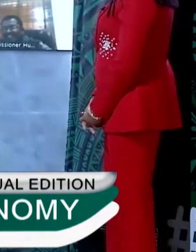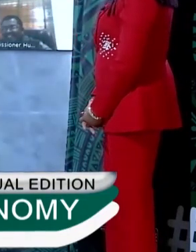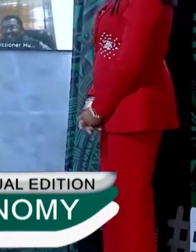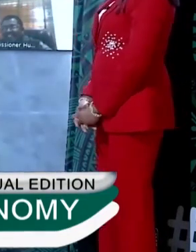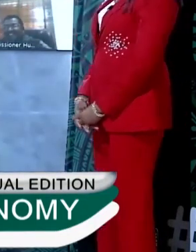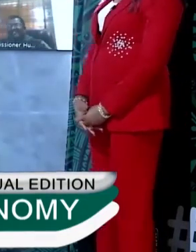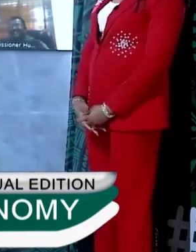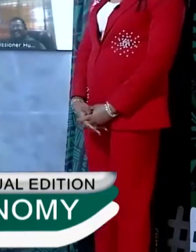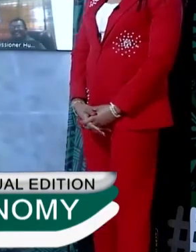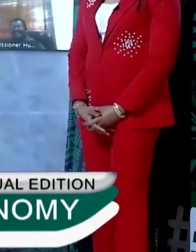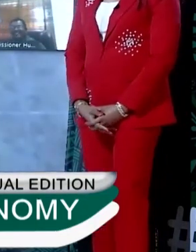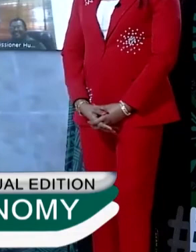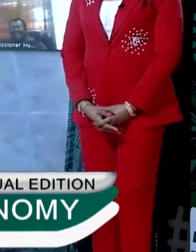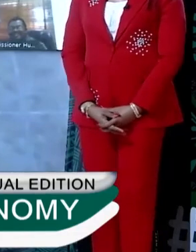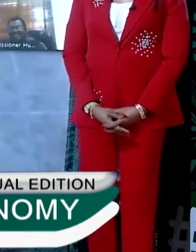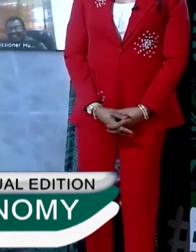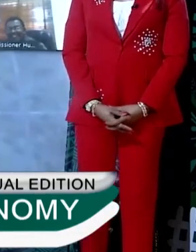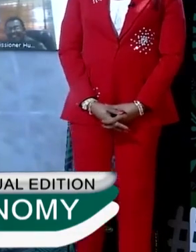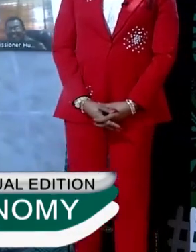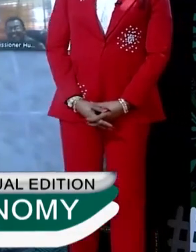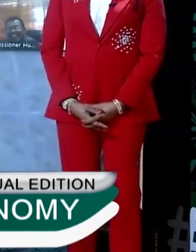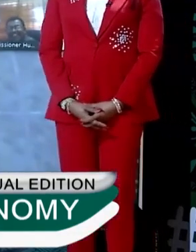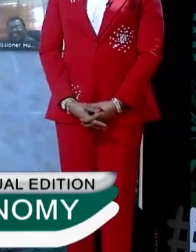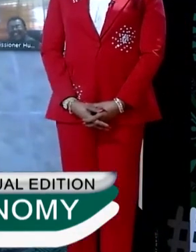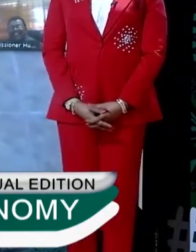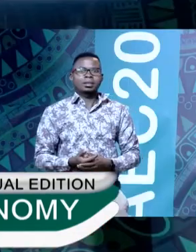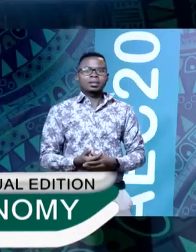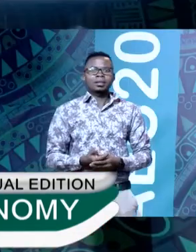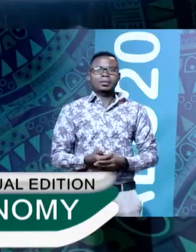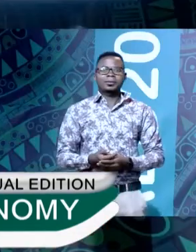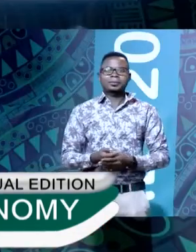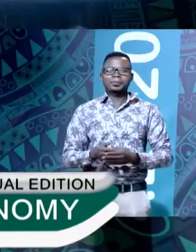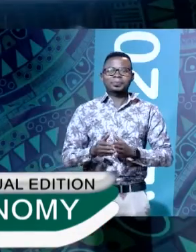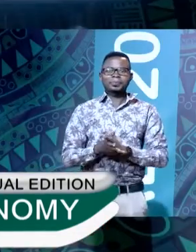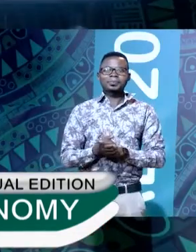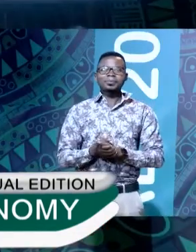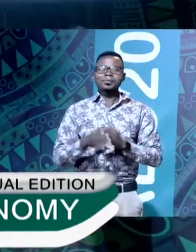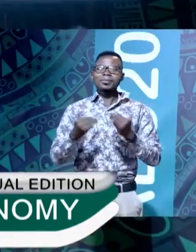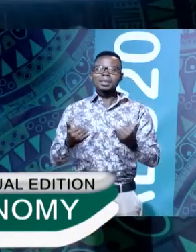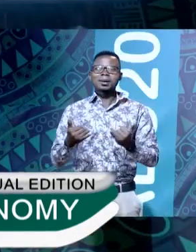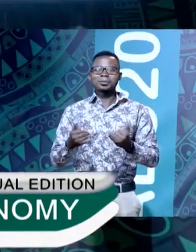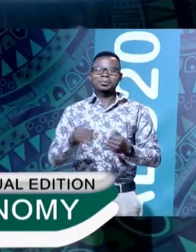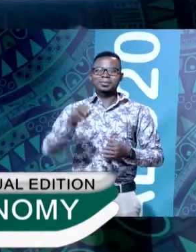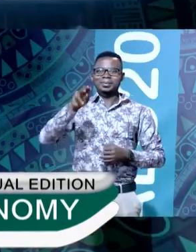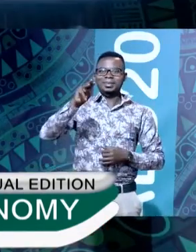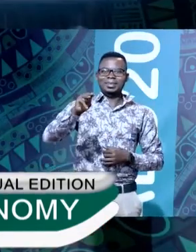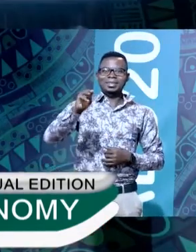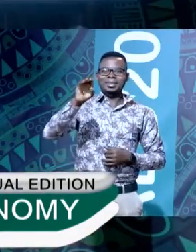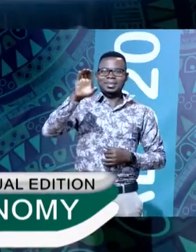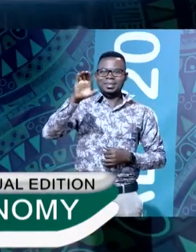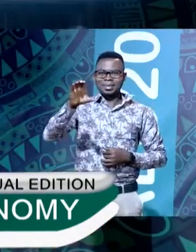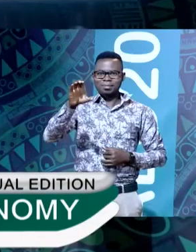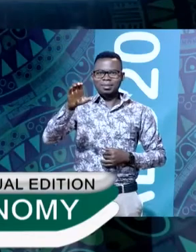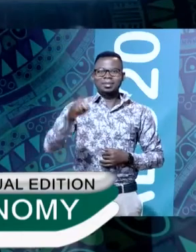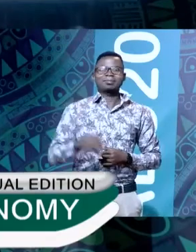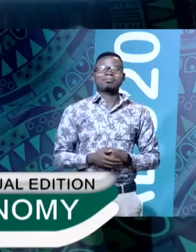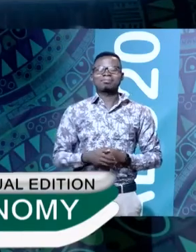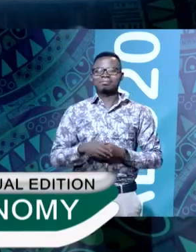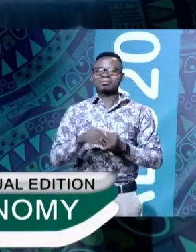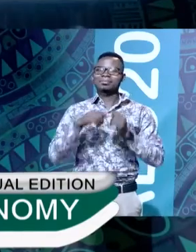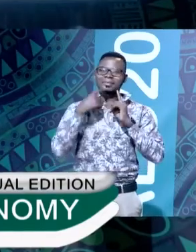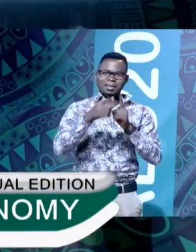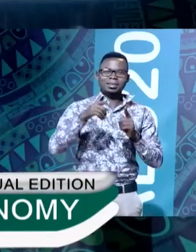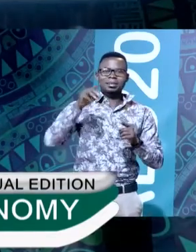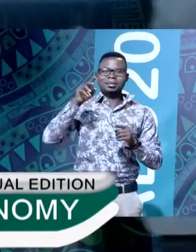this Ambassador's conversation. Okay, I'm going to be handing over back to the MC